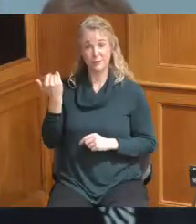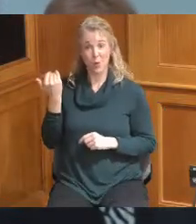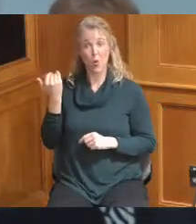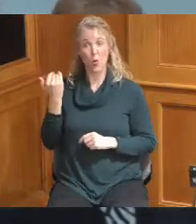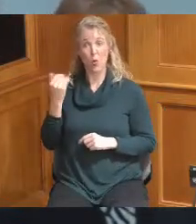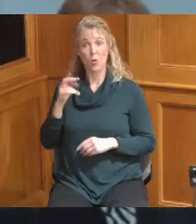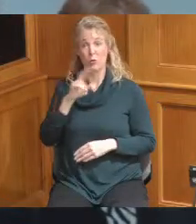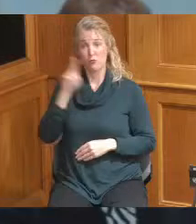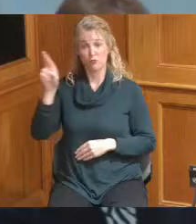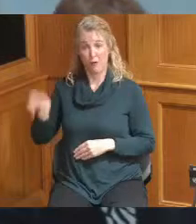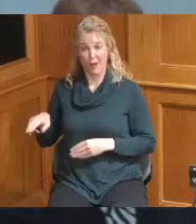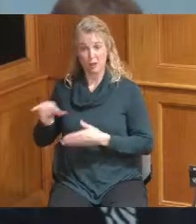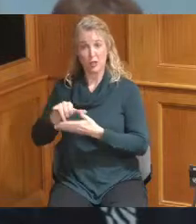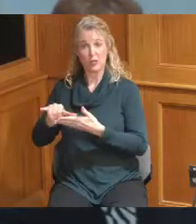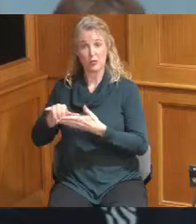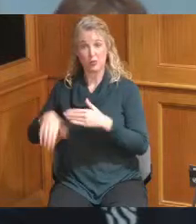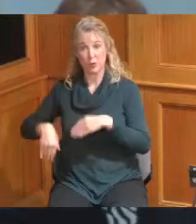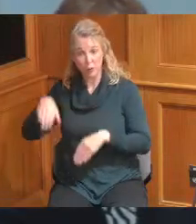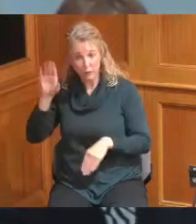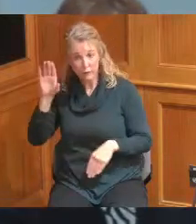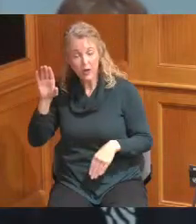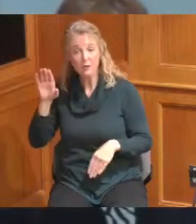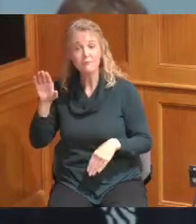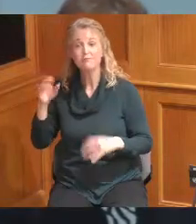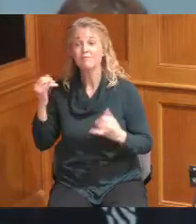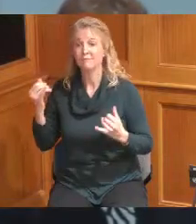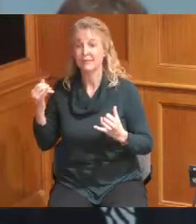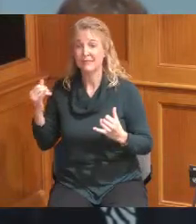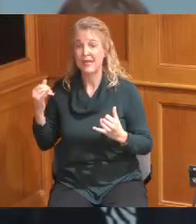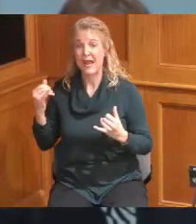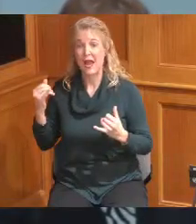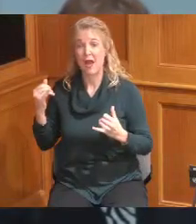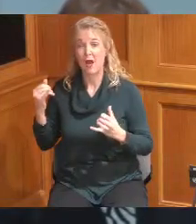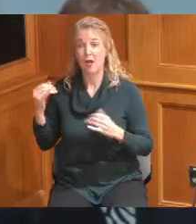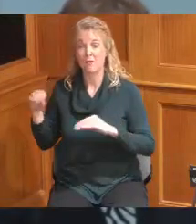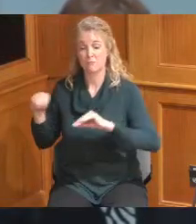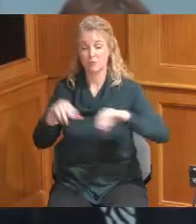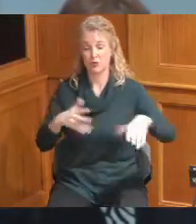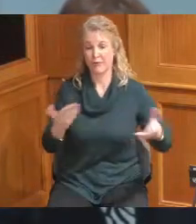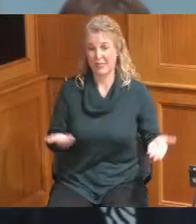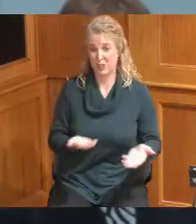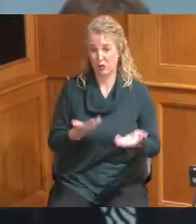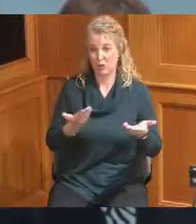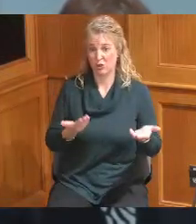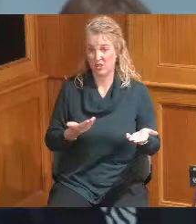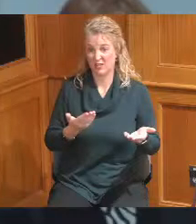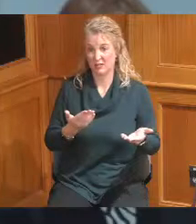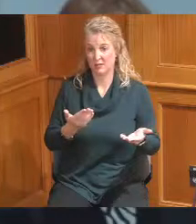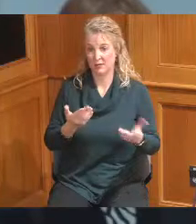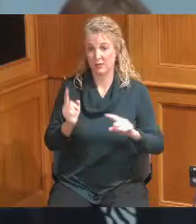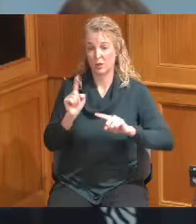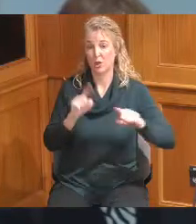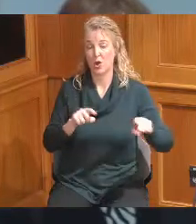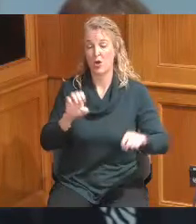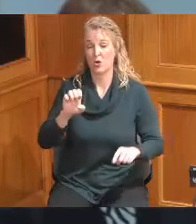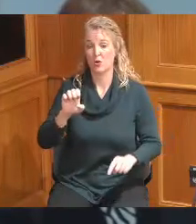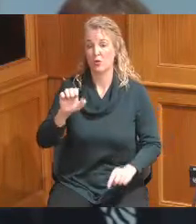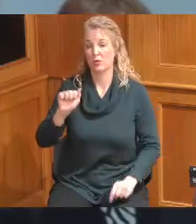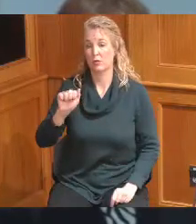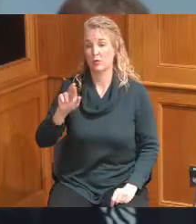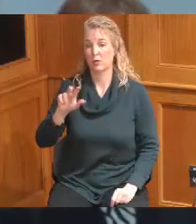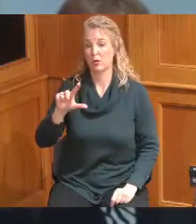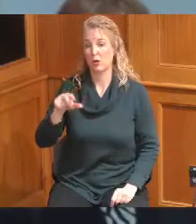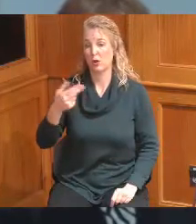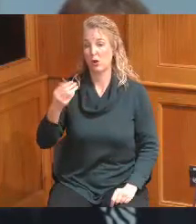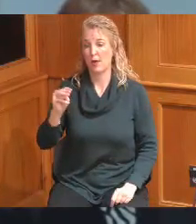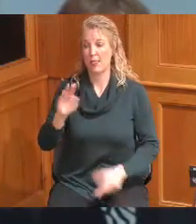from Rochester, New York, Councilwoman Hoover became a proud member of this region after attending Earlham College